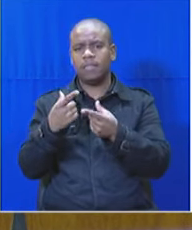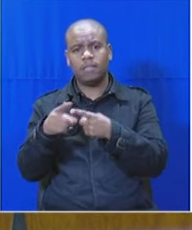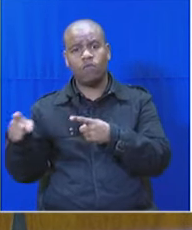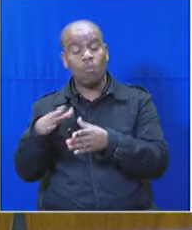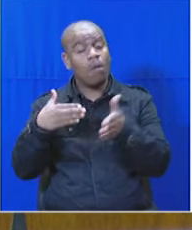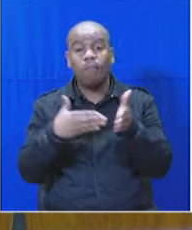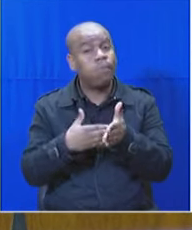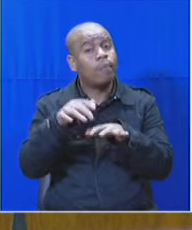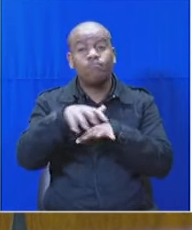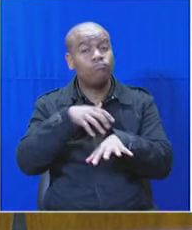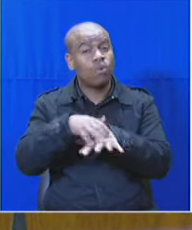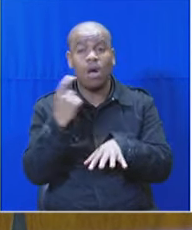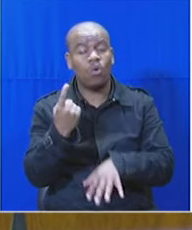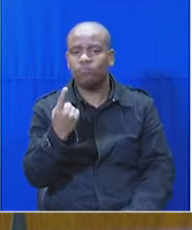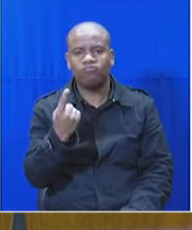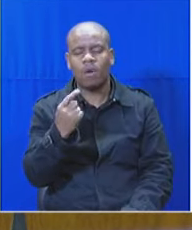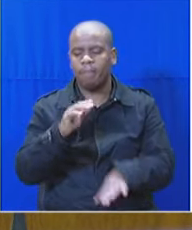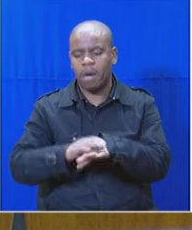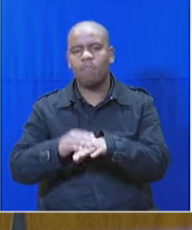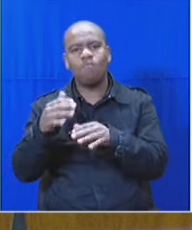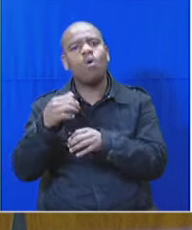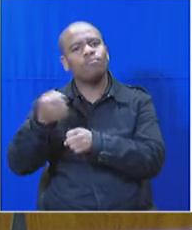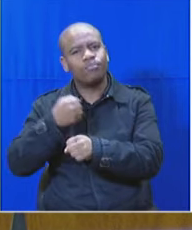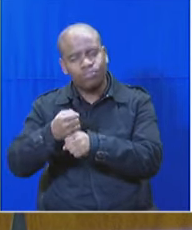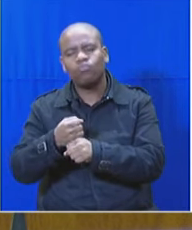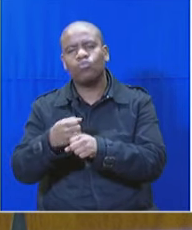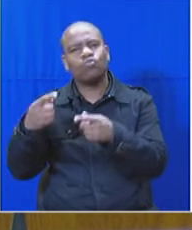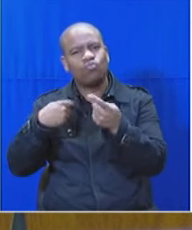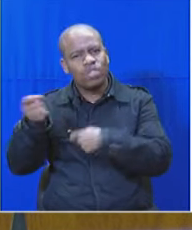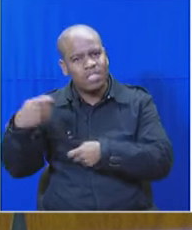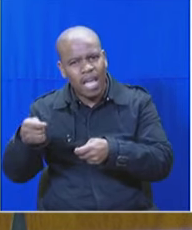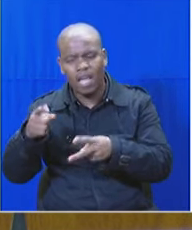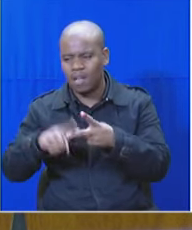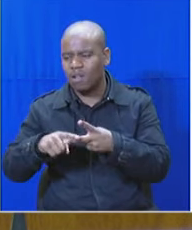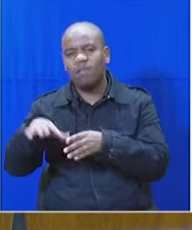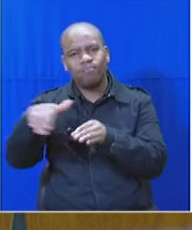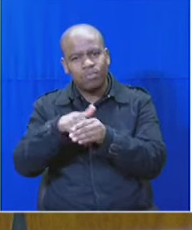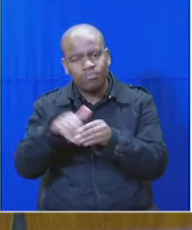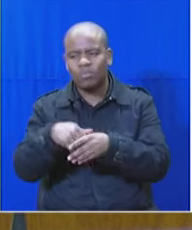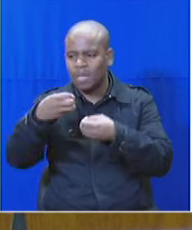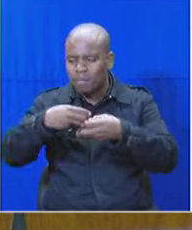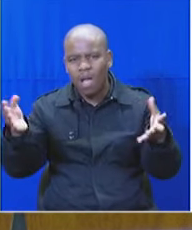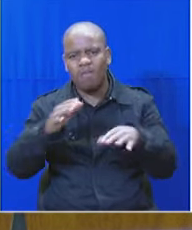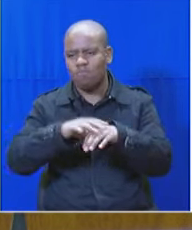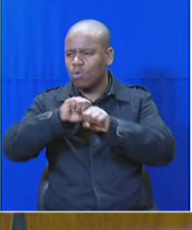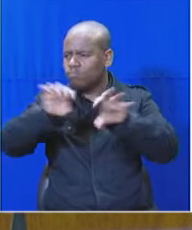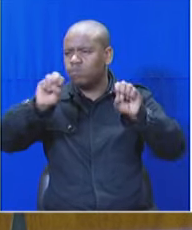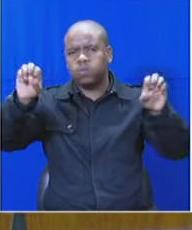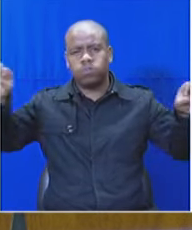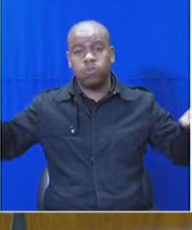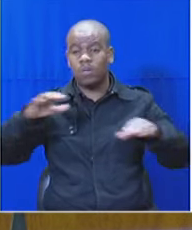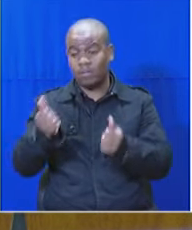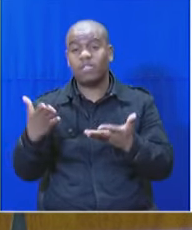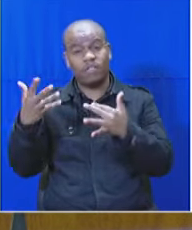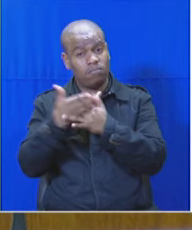to agriculture, including warehousing, processing, retails, input, suppliers, distribution, service